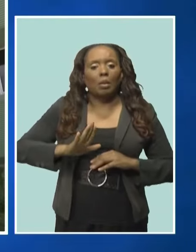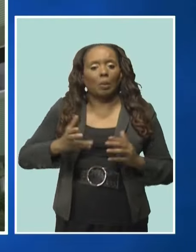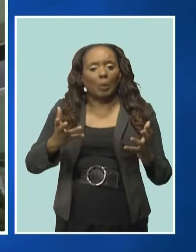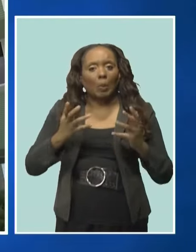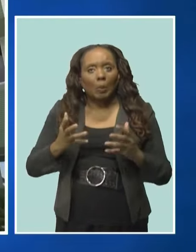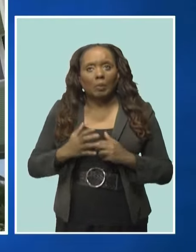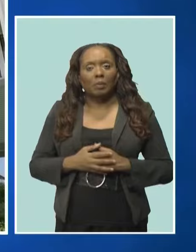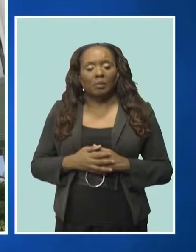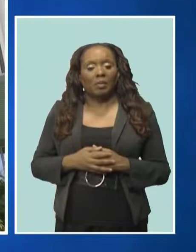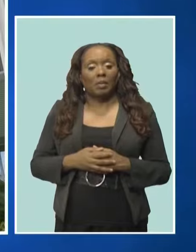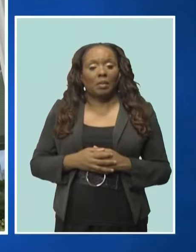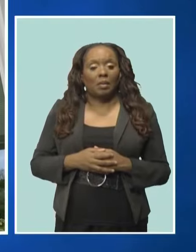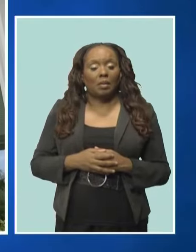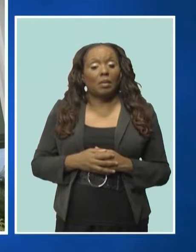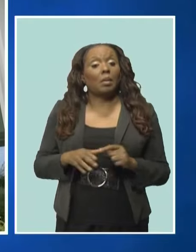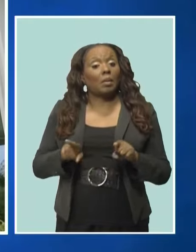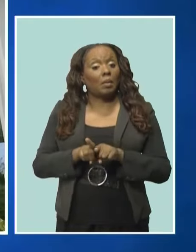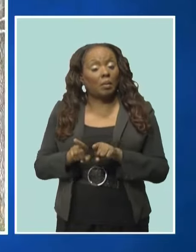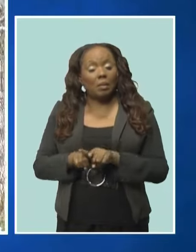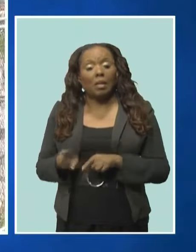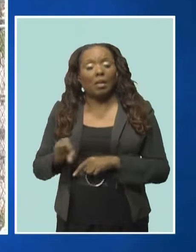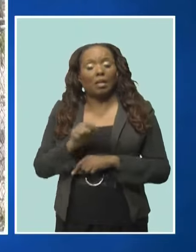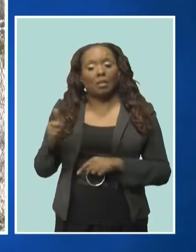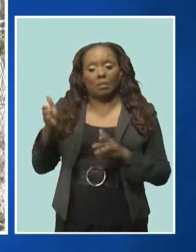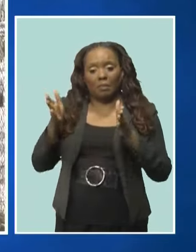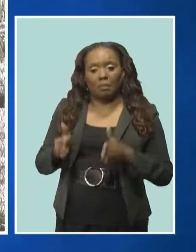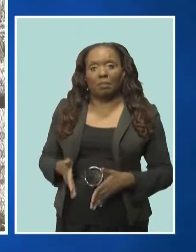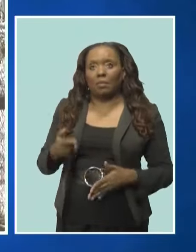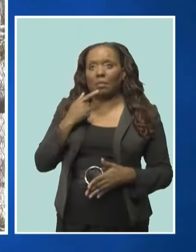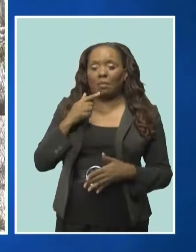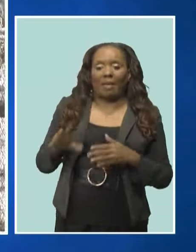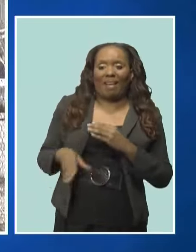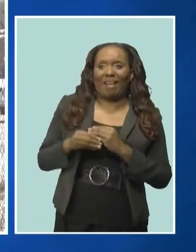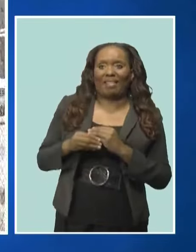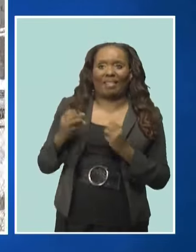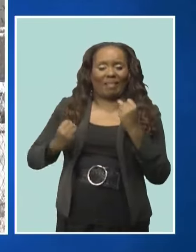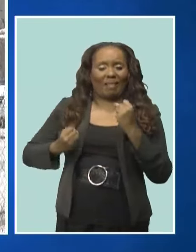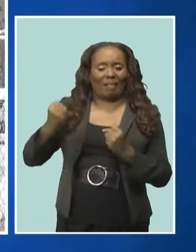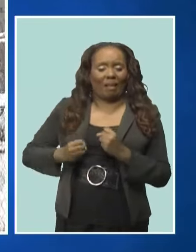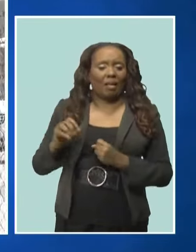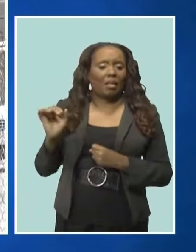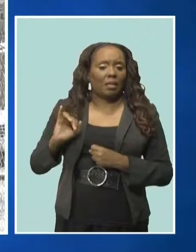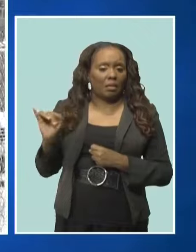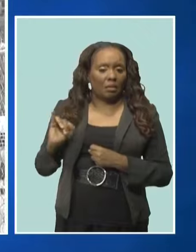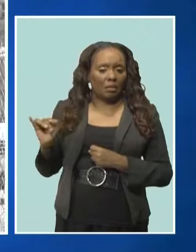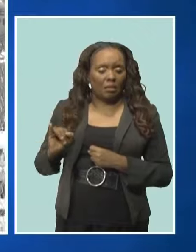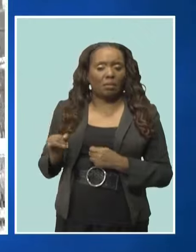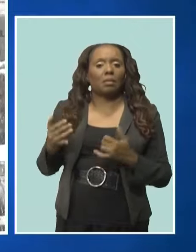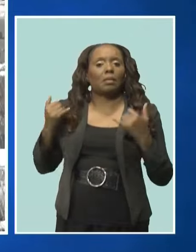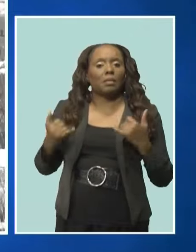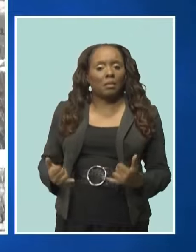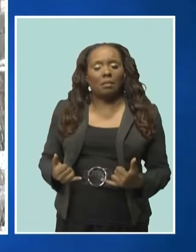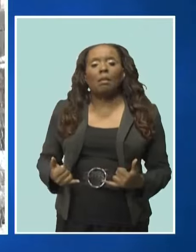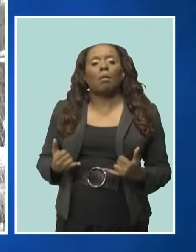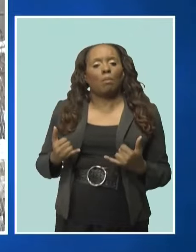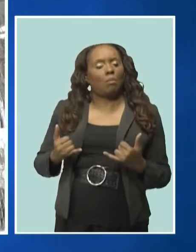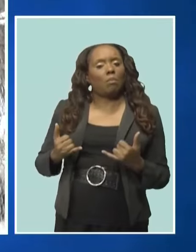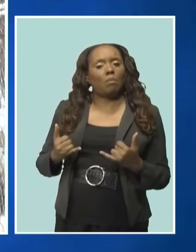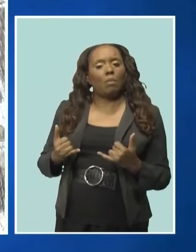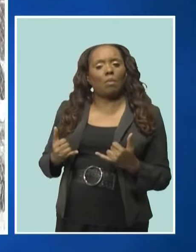Insurance Incorporated, Keston Howell, said the addition of motor insurance to eLife is one of several digitally